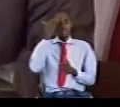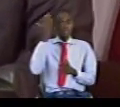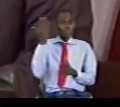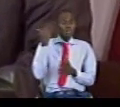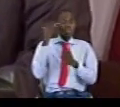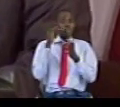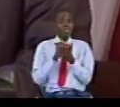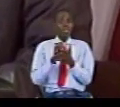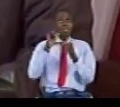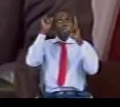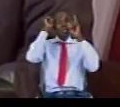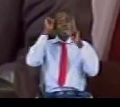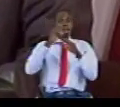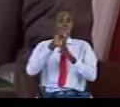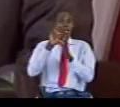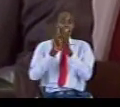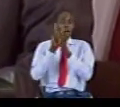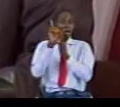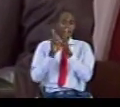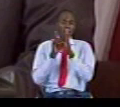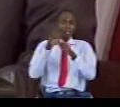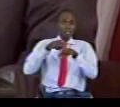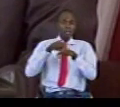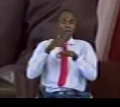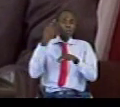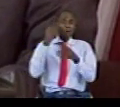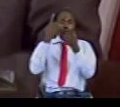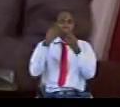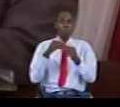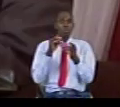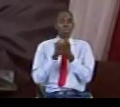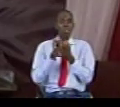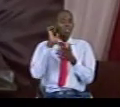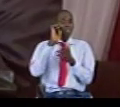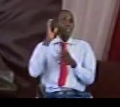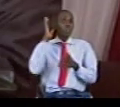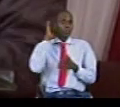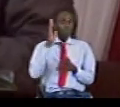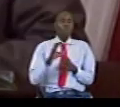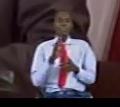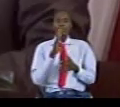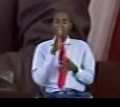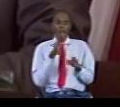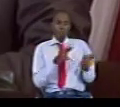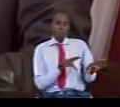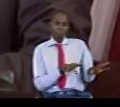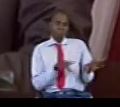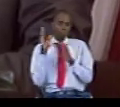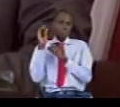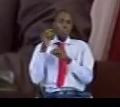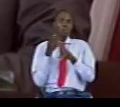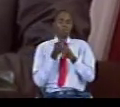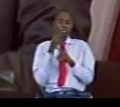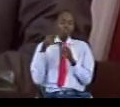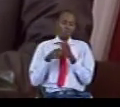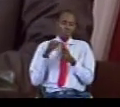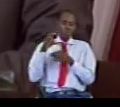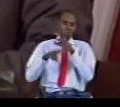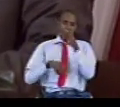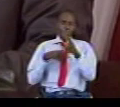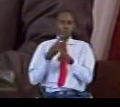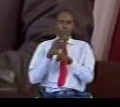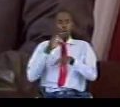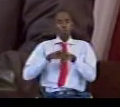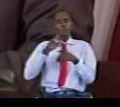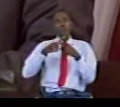was come, that he should depart from this world unto the Father. You see that? He knew that